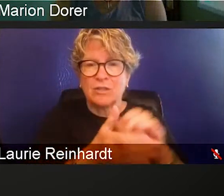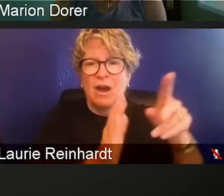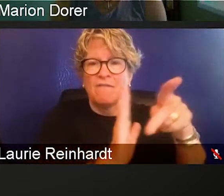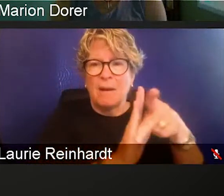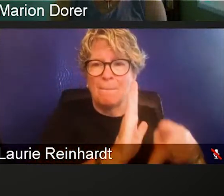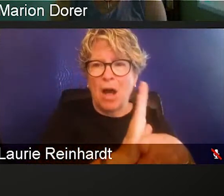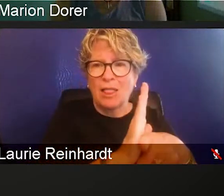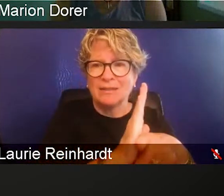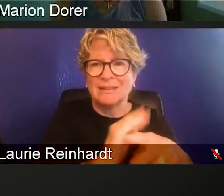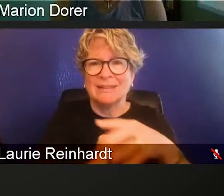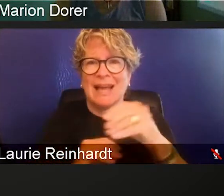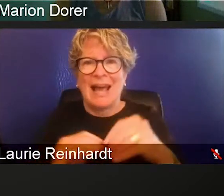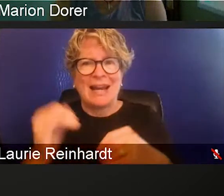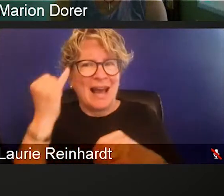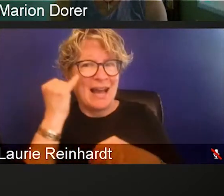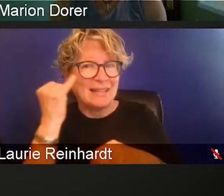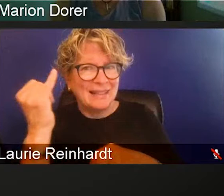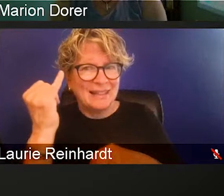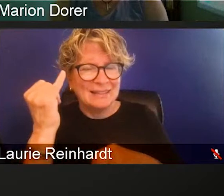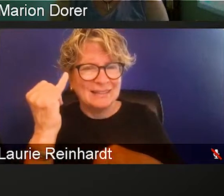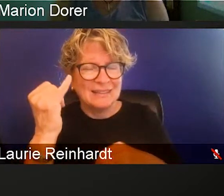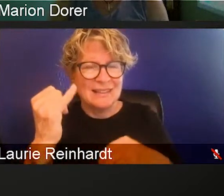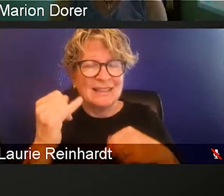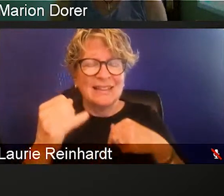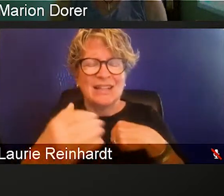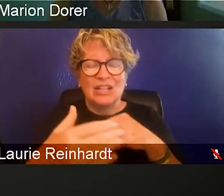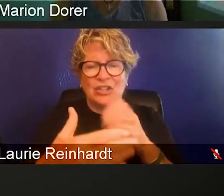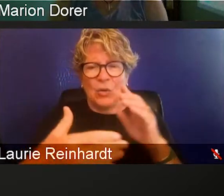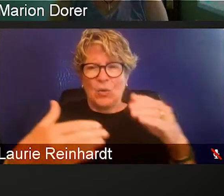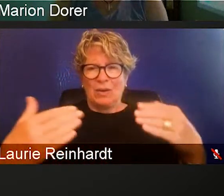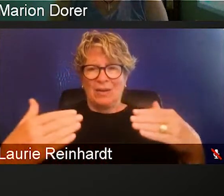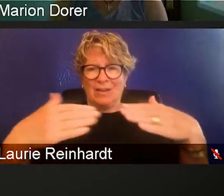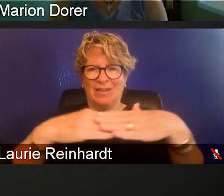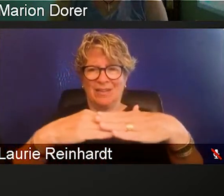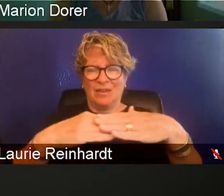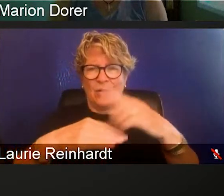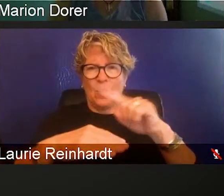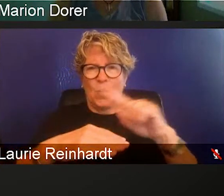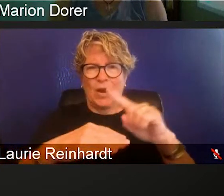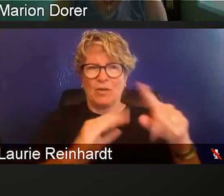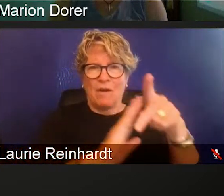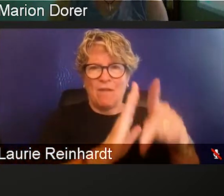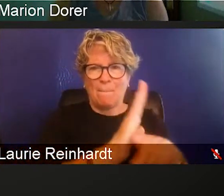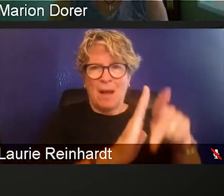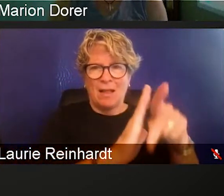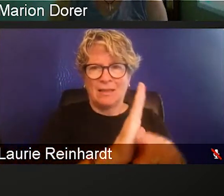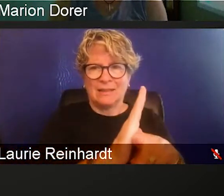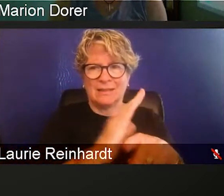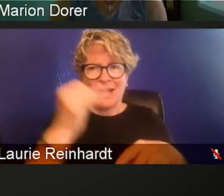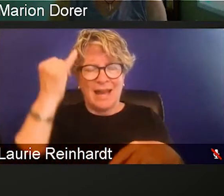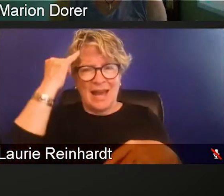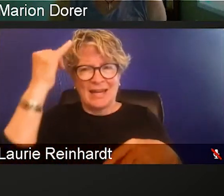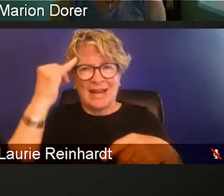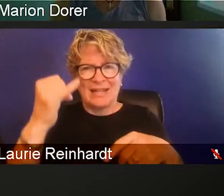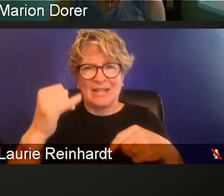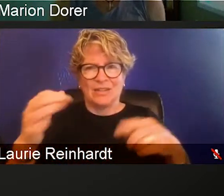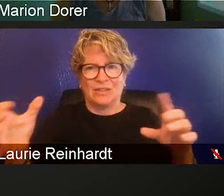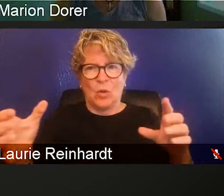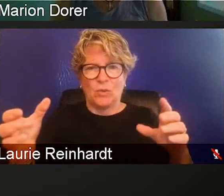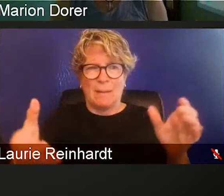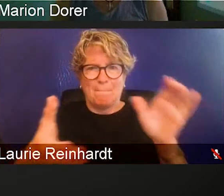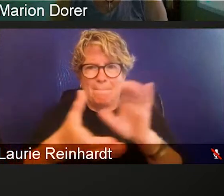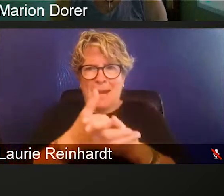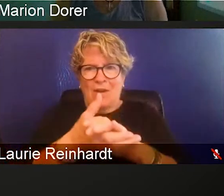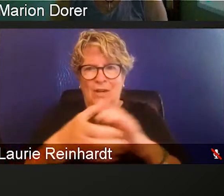it's an intersection between policy and ideas that lead people to a normalization. Like that's, if I could make